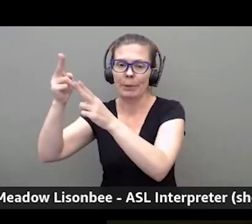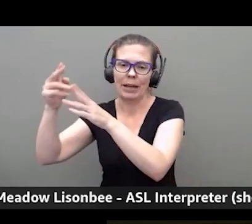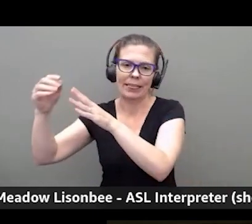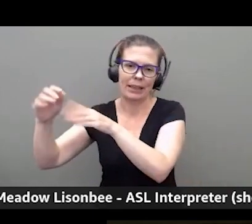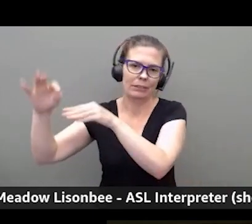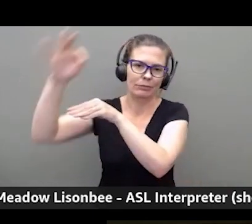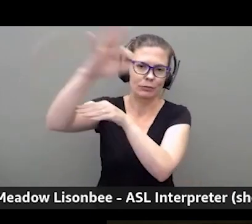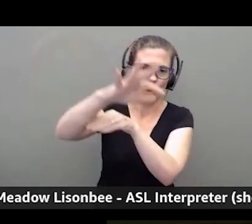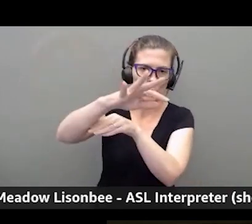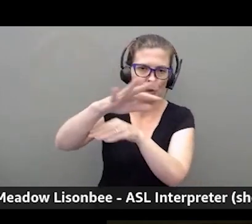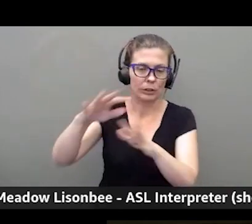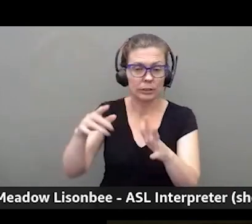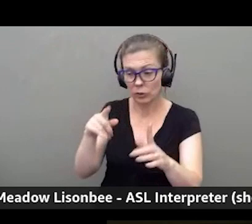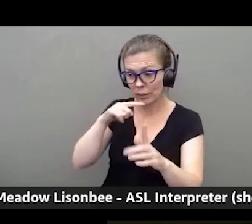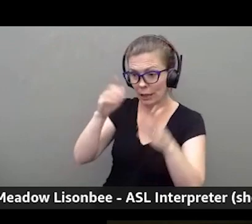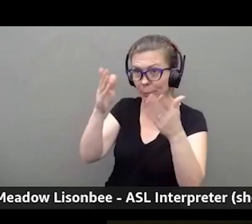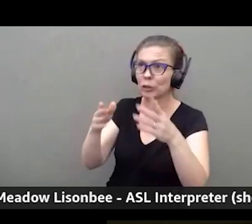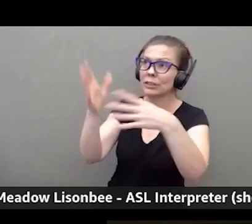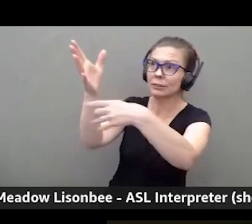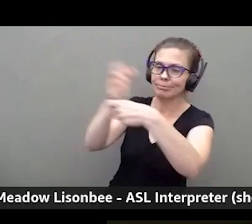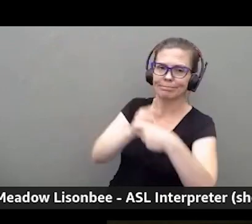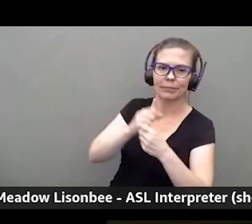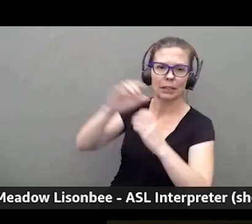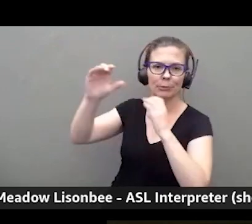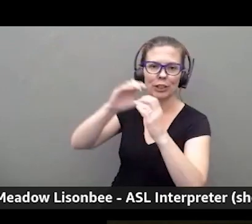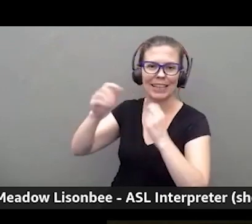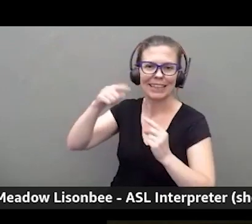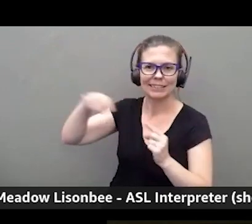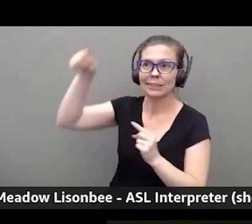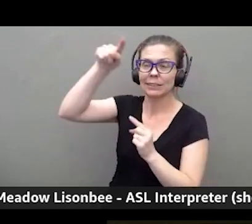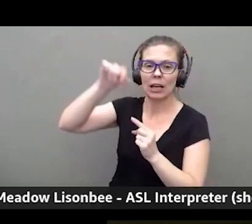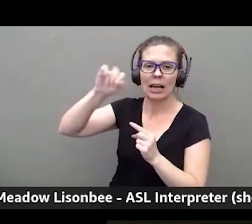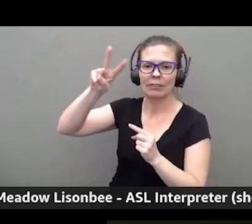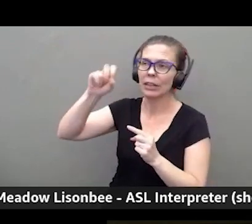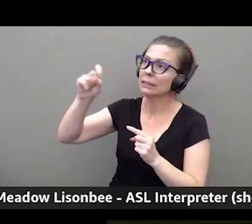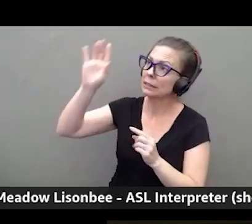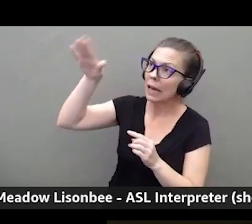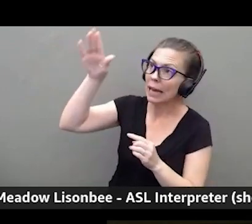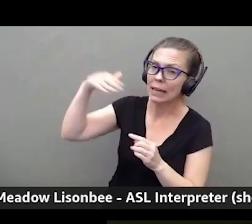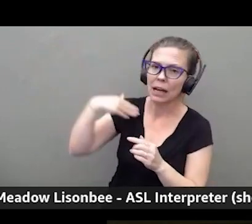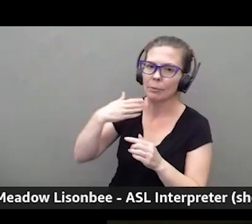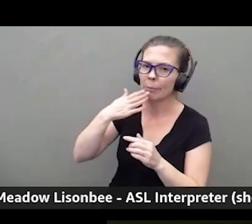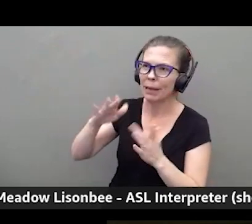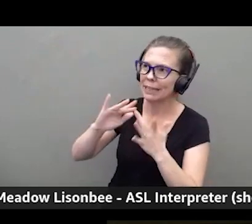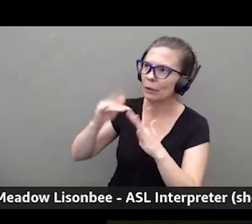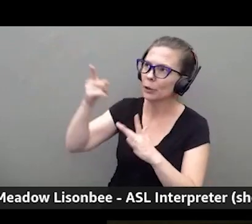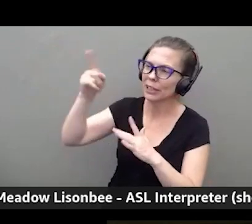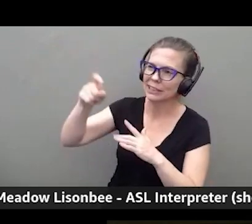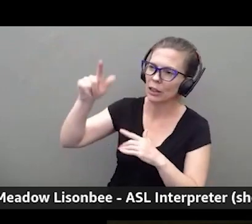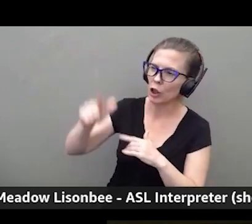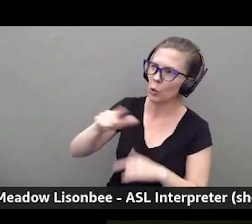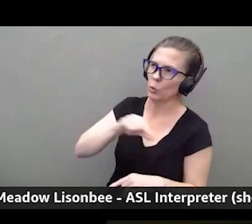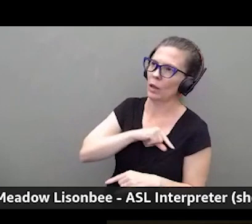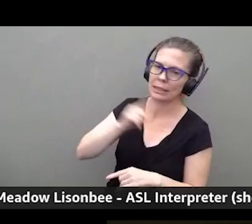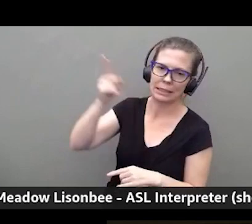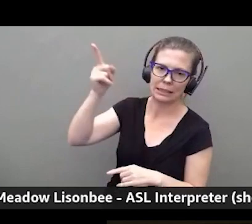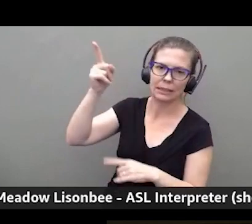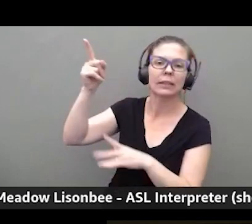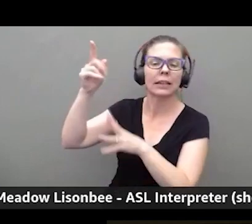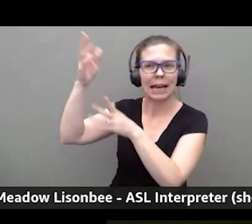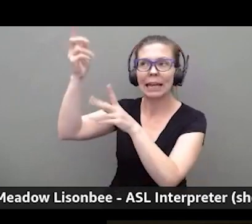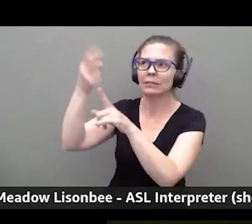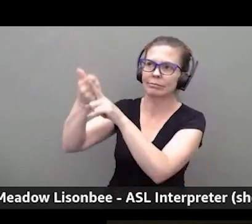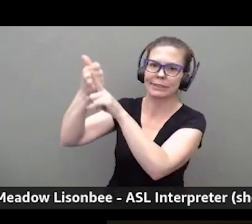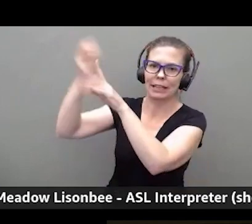really, all that person's device just communicates with IVS, and it says, hey, I'm on a bad network. I need your lowest quality. It's going to pull down that